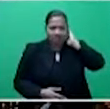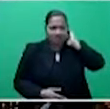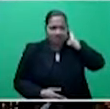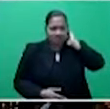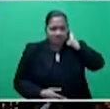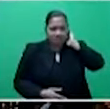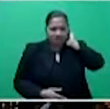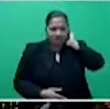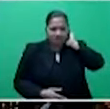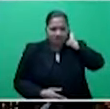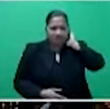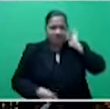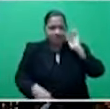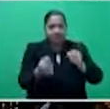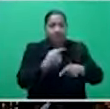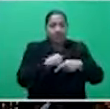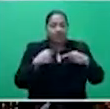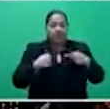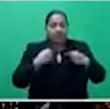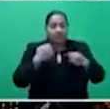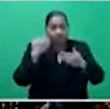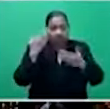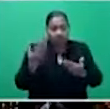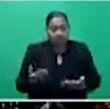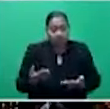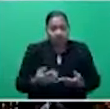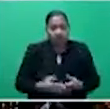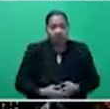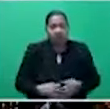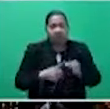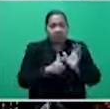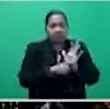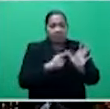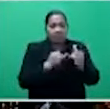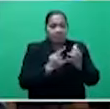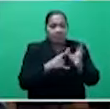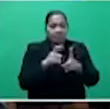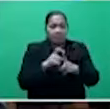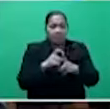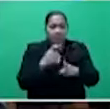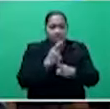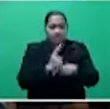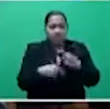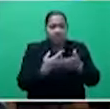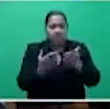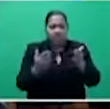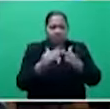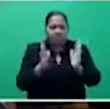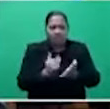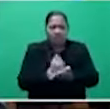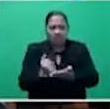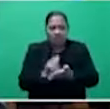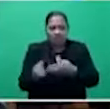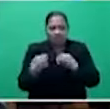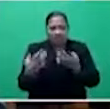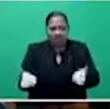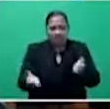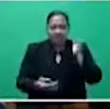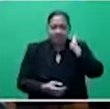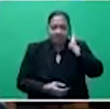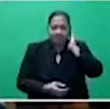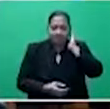Mr. Speaker, sir, Honourable, I think Prasad had mentioned about how we gave housing numbers and all of that